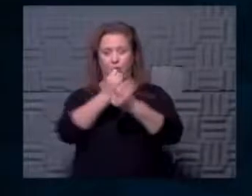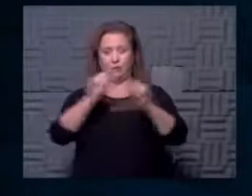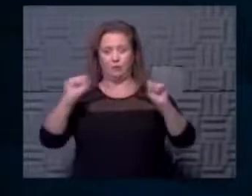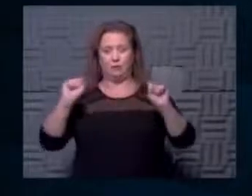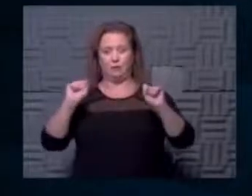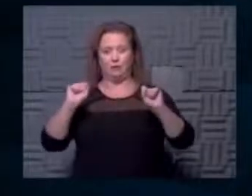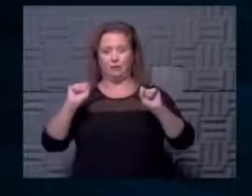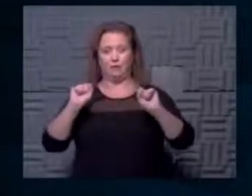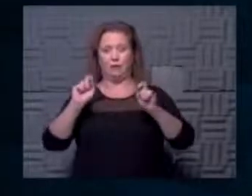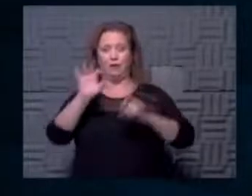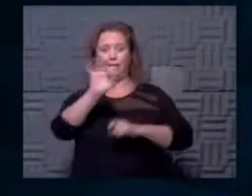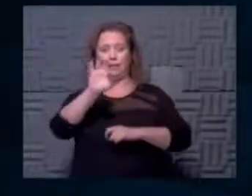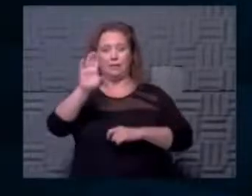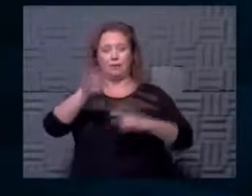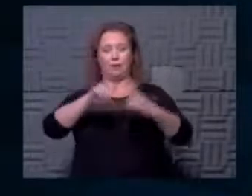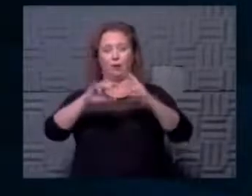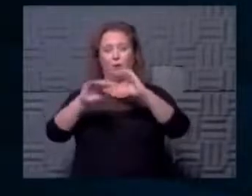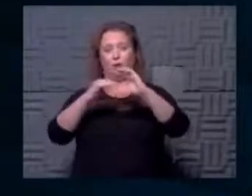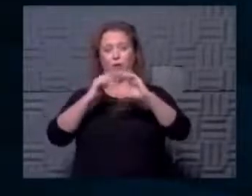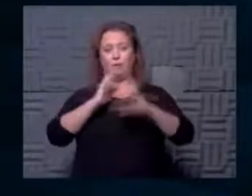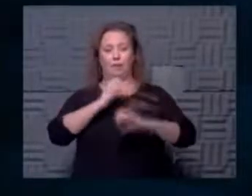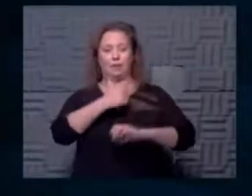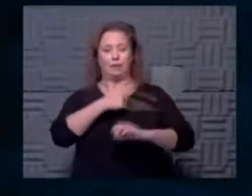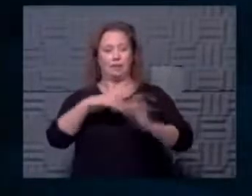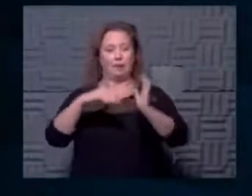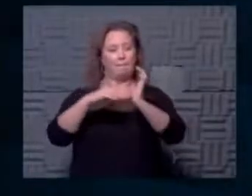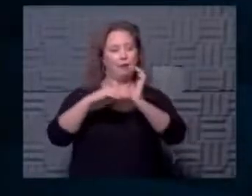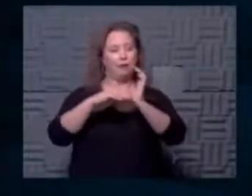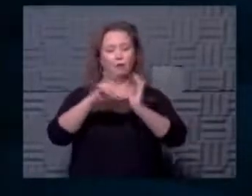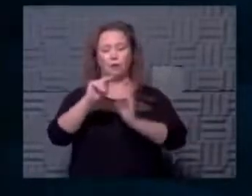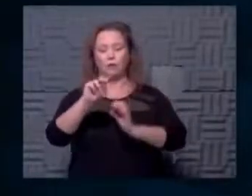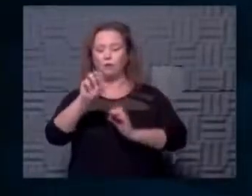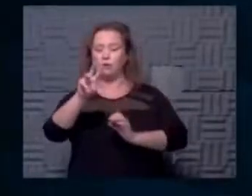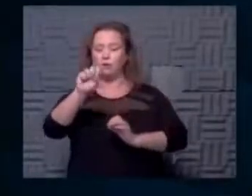drop them to our Facebook or email us at